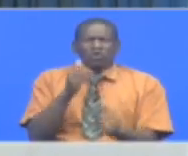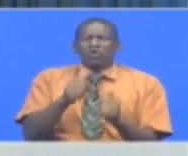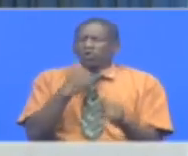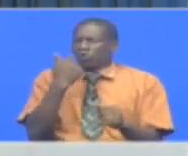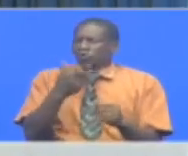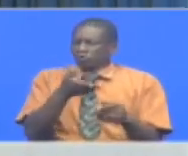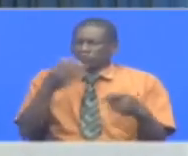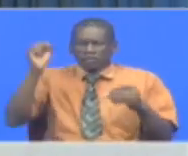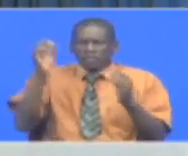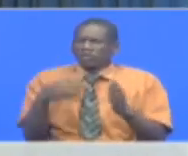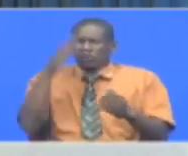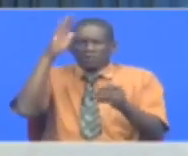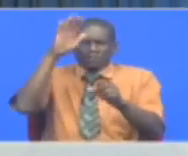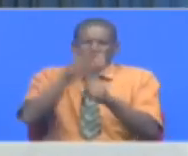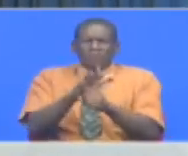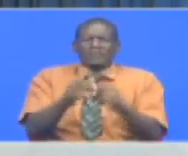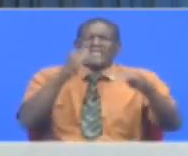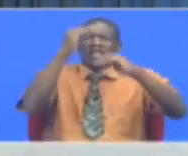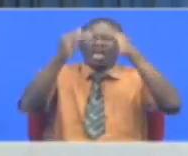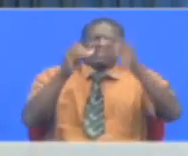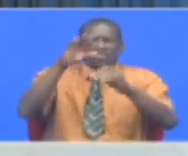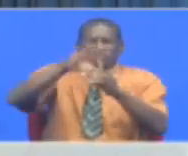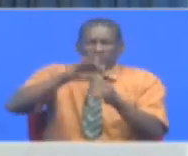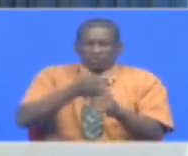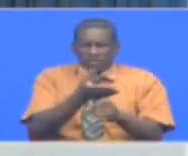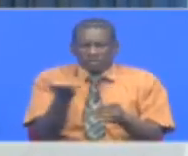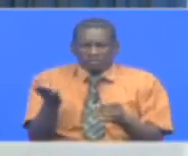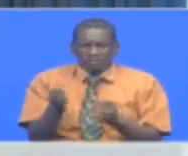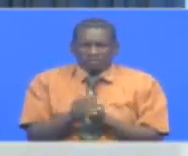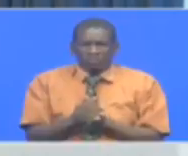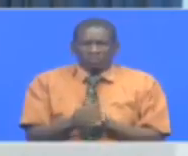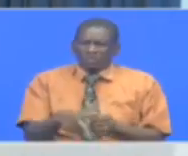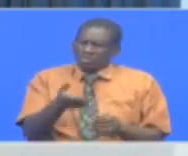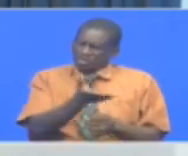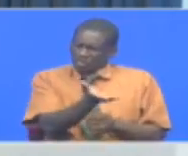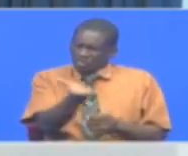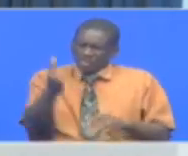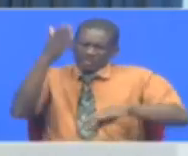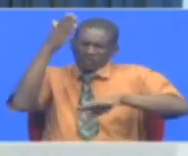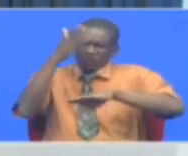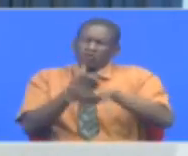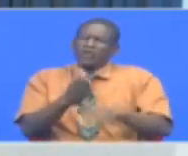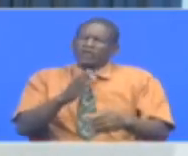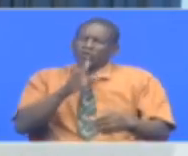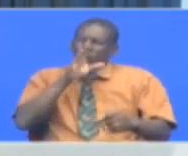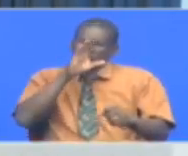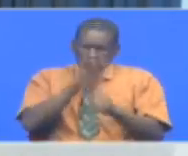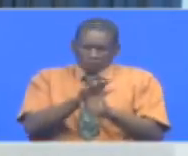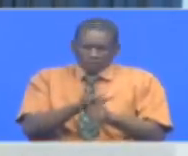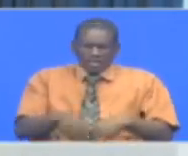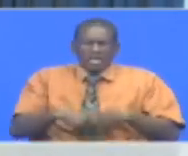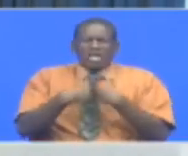take them to heaven if they elect them. These are false promises made by false